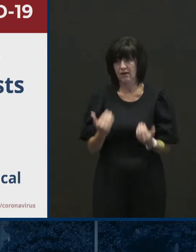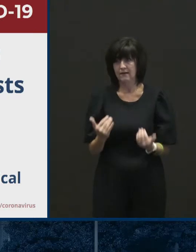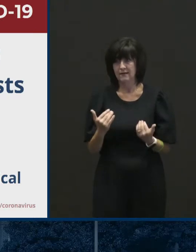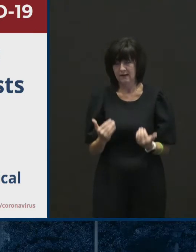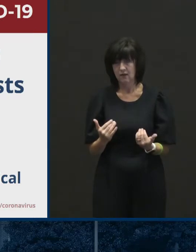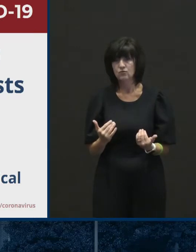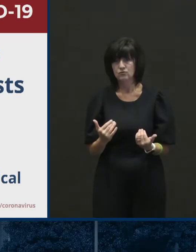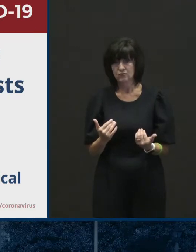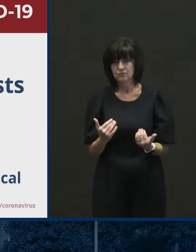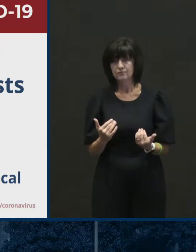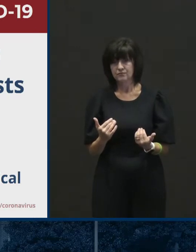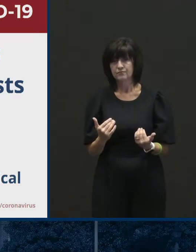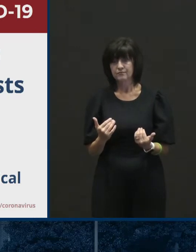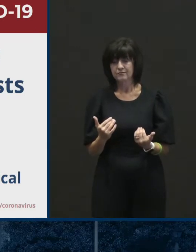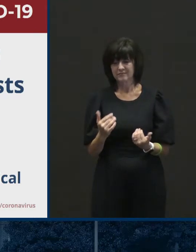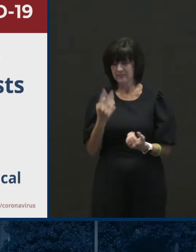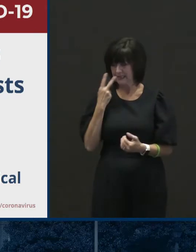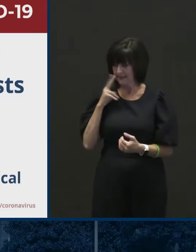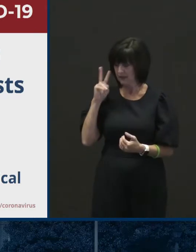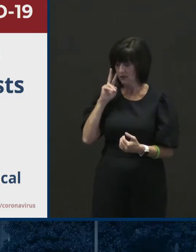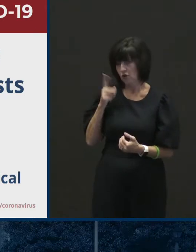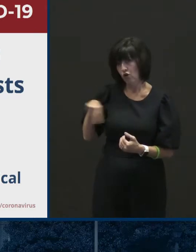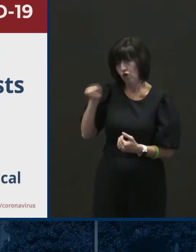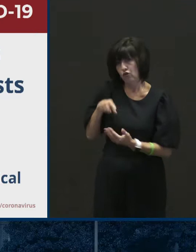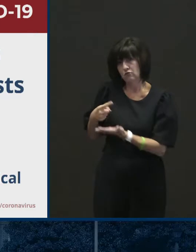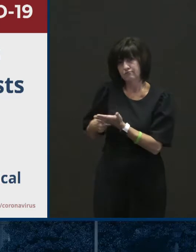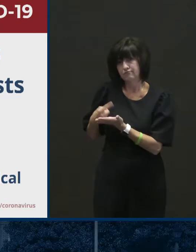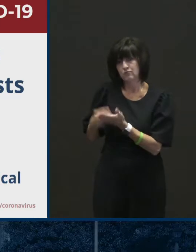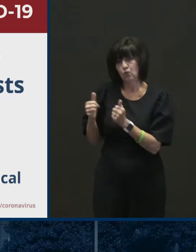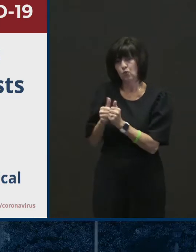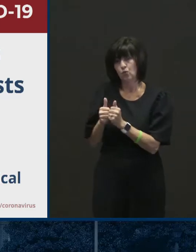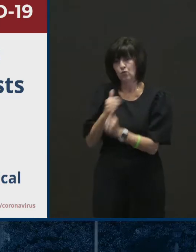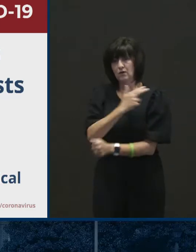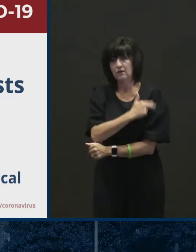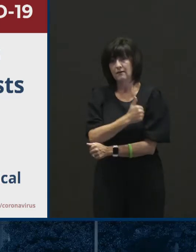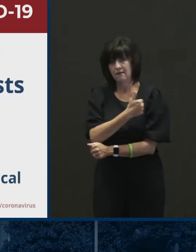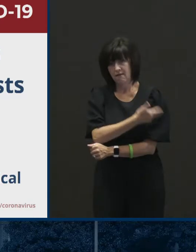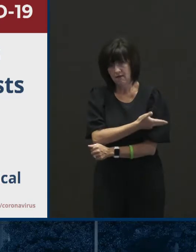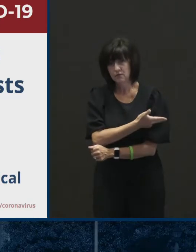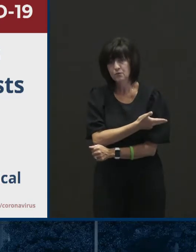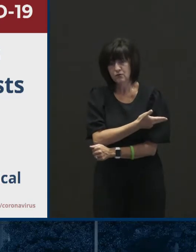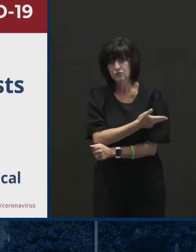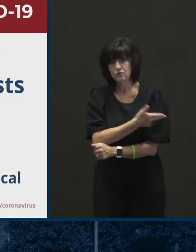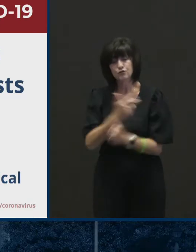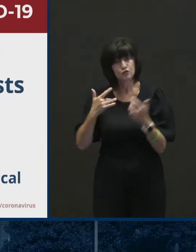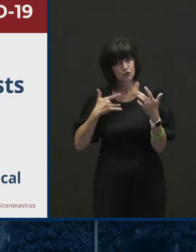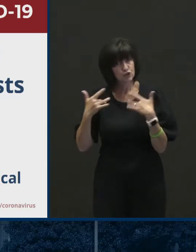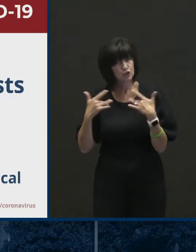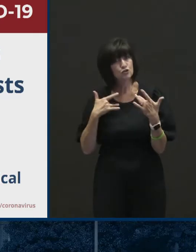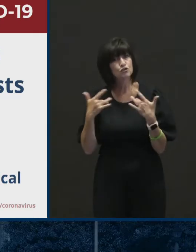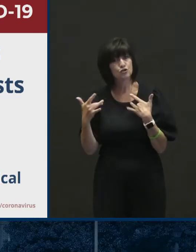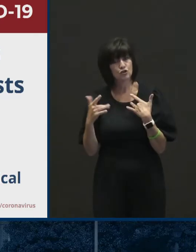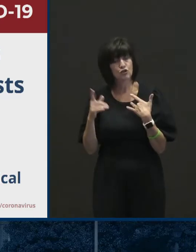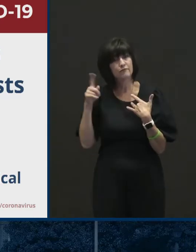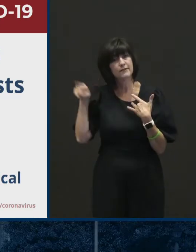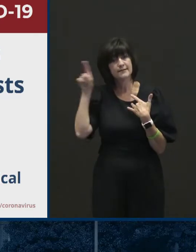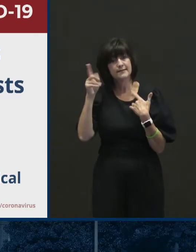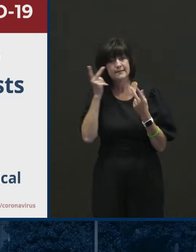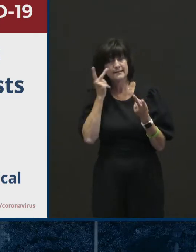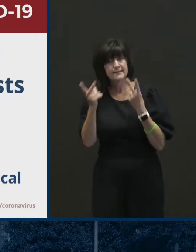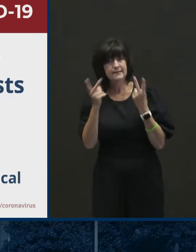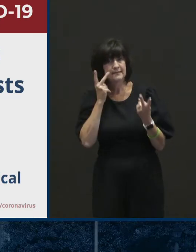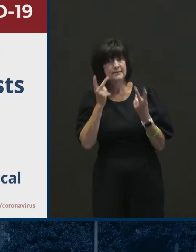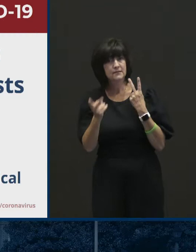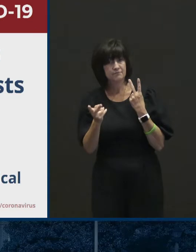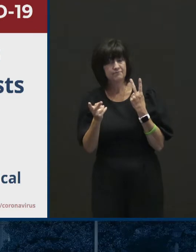on the call the other day with the hospitals, and they're obviously concerned with what they see. And this is something